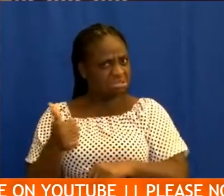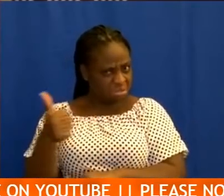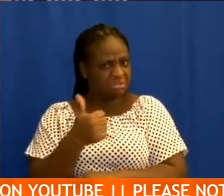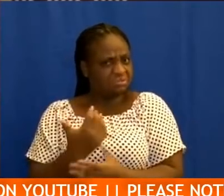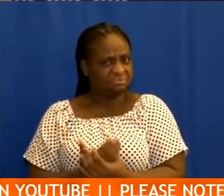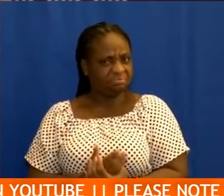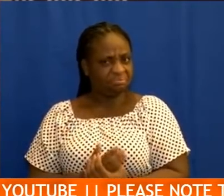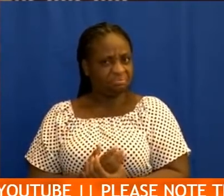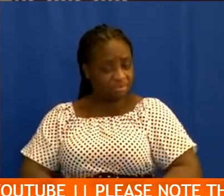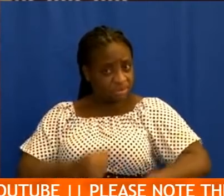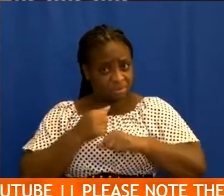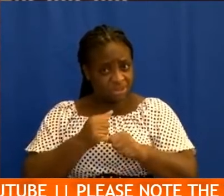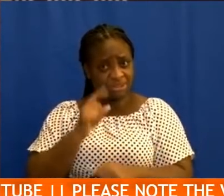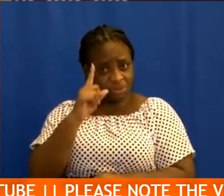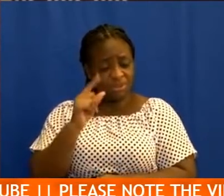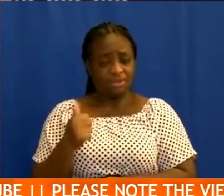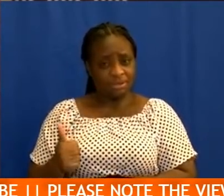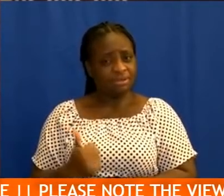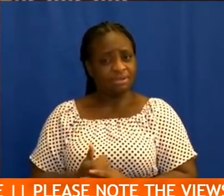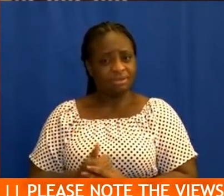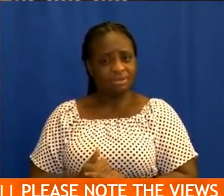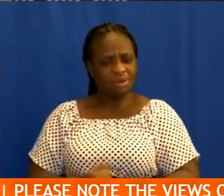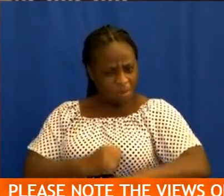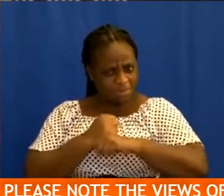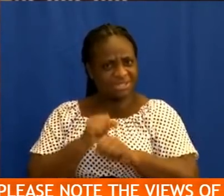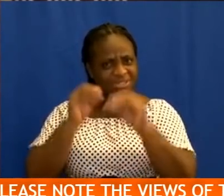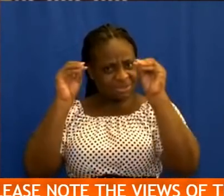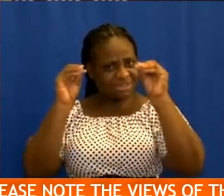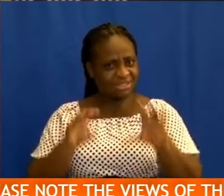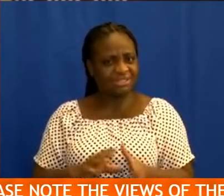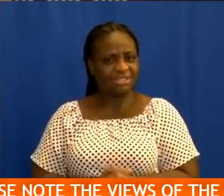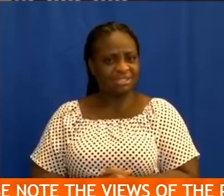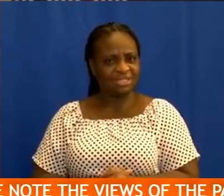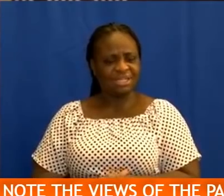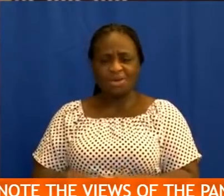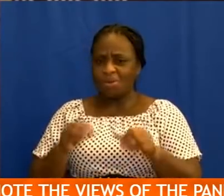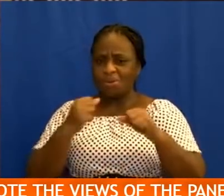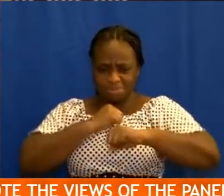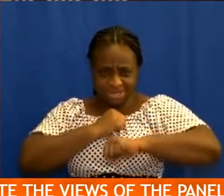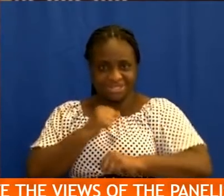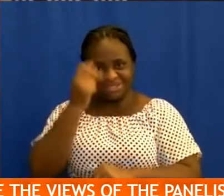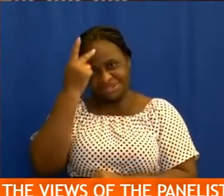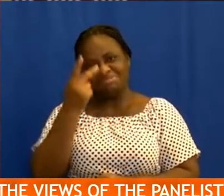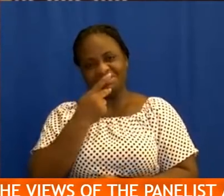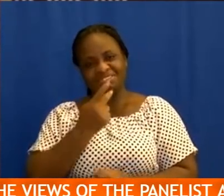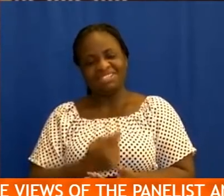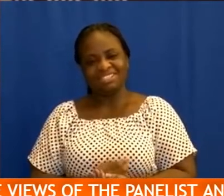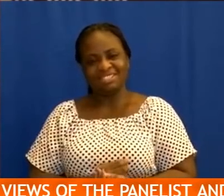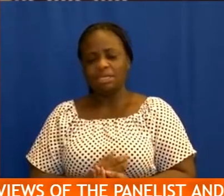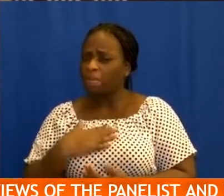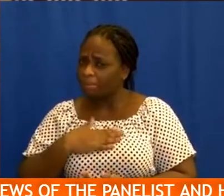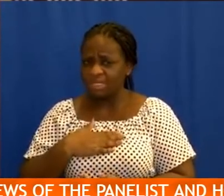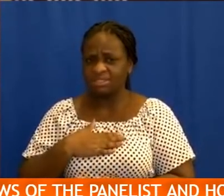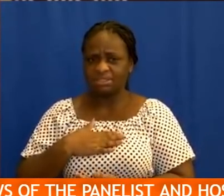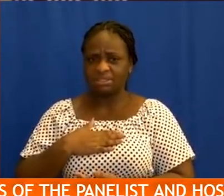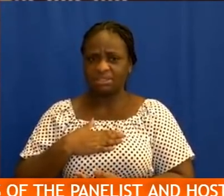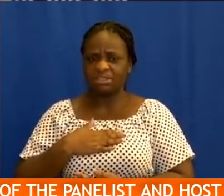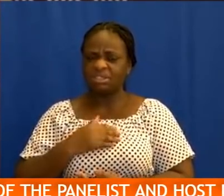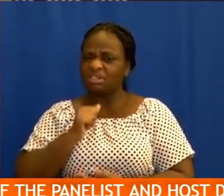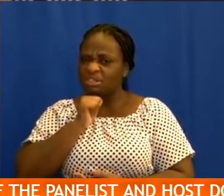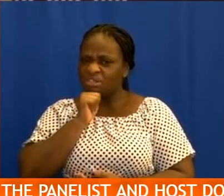yourself. Protect each other. Protect your teachers. Protect your parents. But